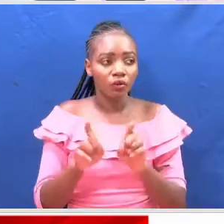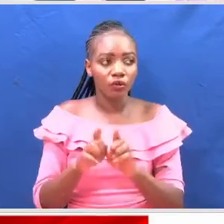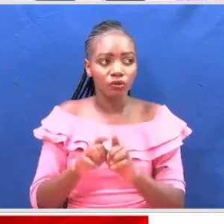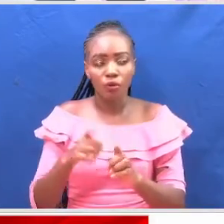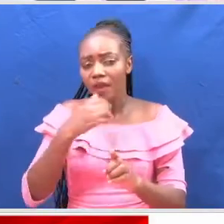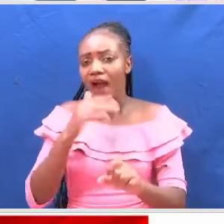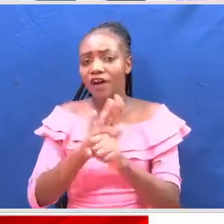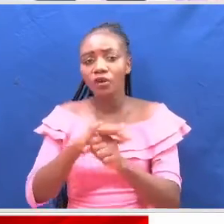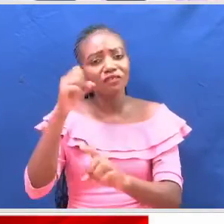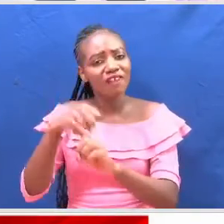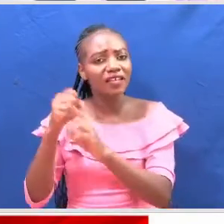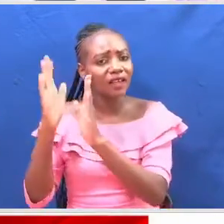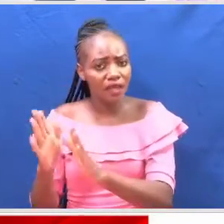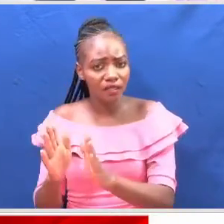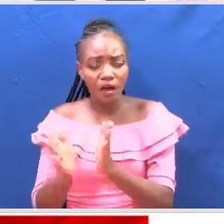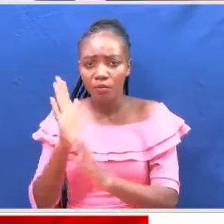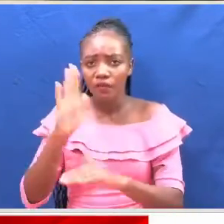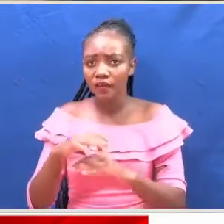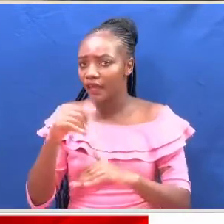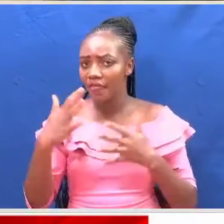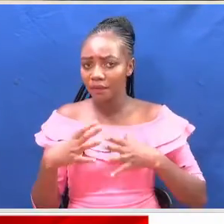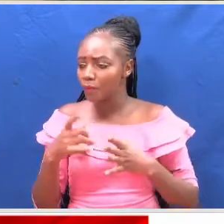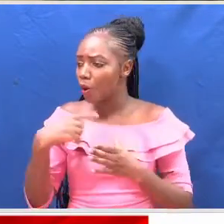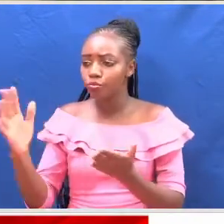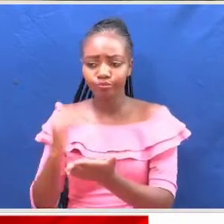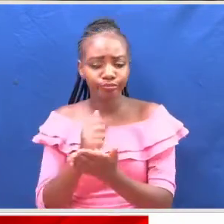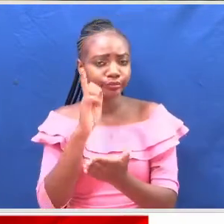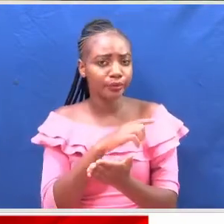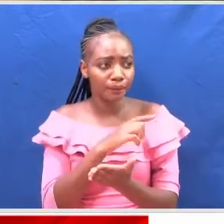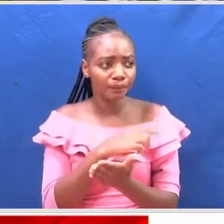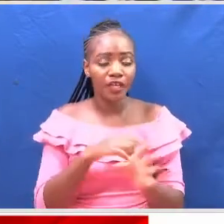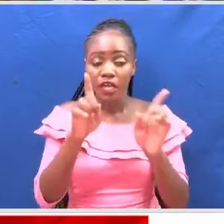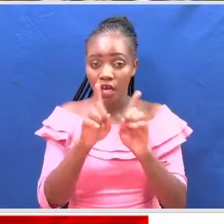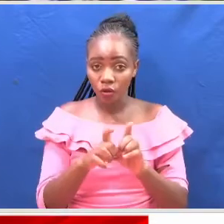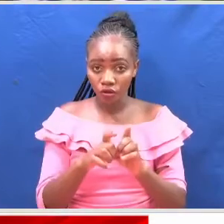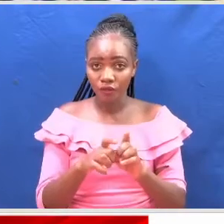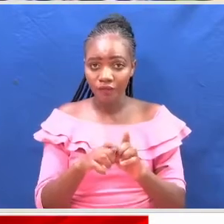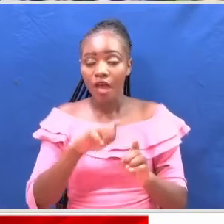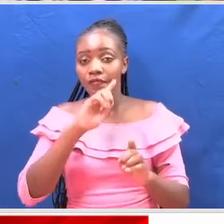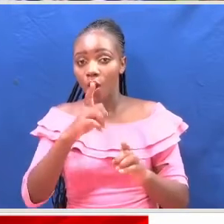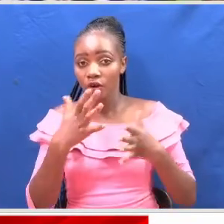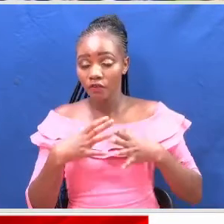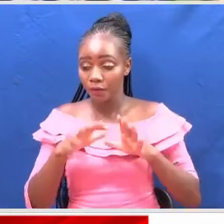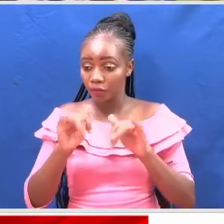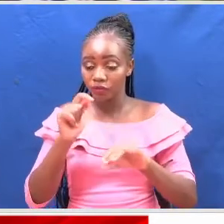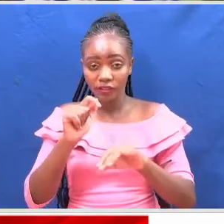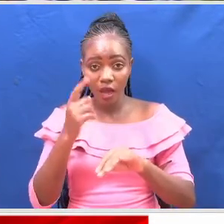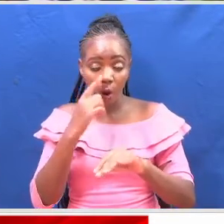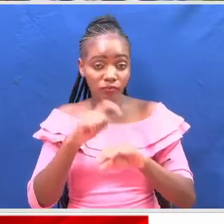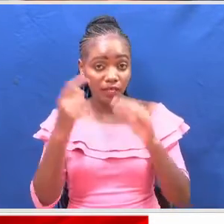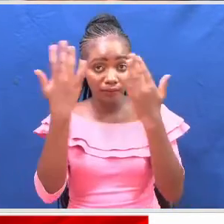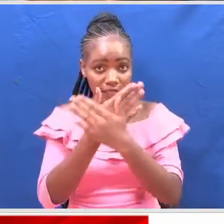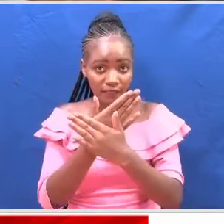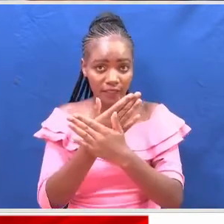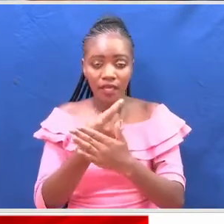ndio wengi kuliko wale wamechorwa. The dusk to dawn curfew has seen bars and restaurants close by 9 p.m.